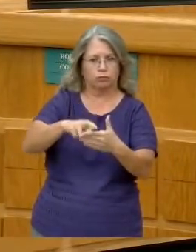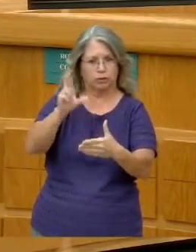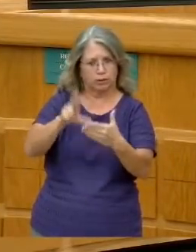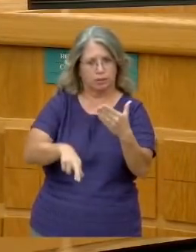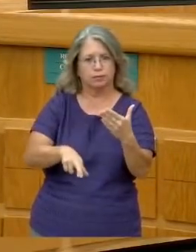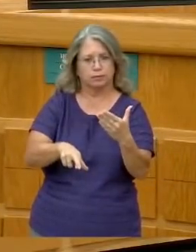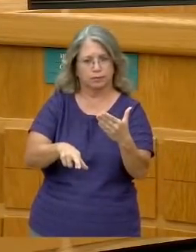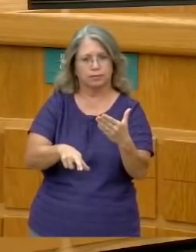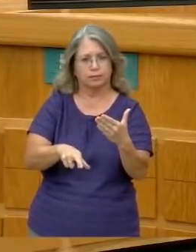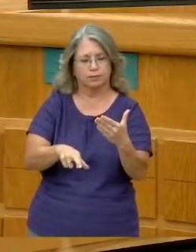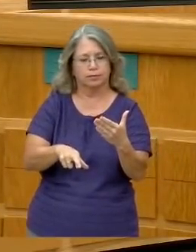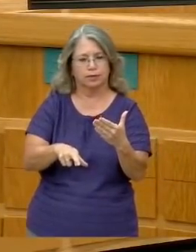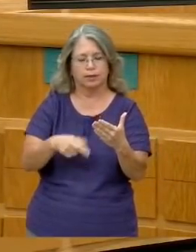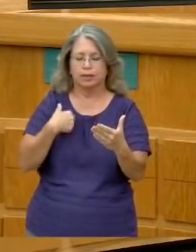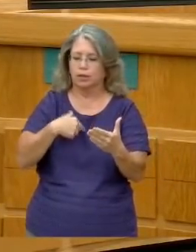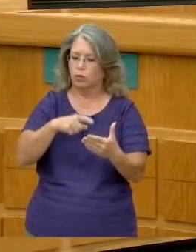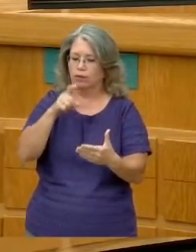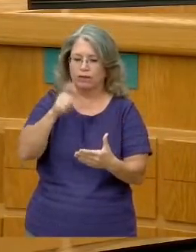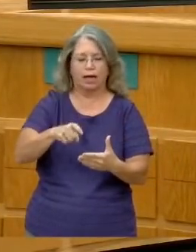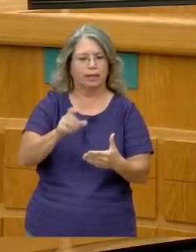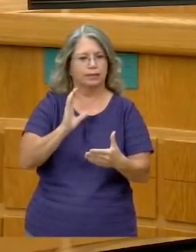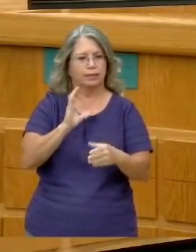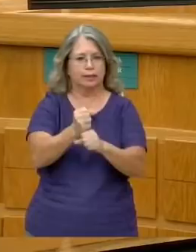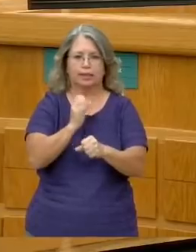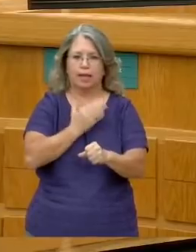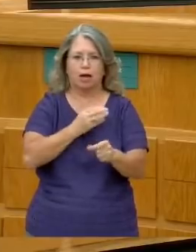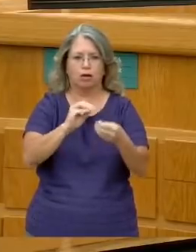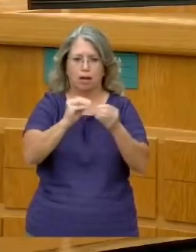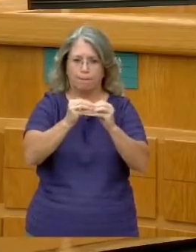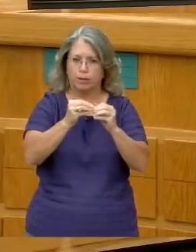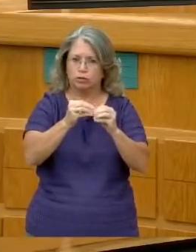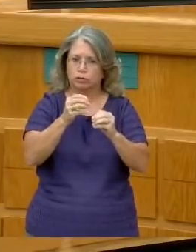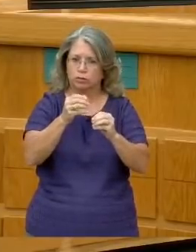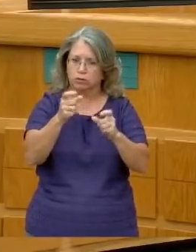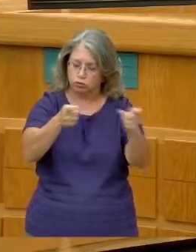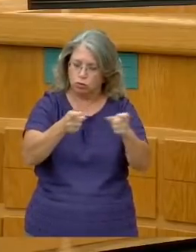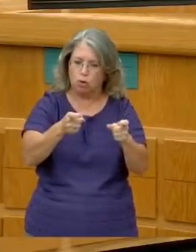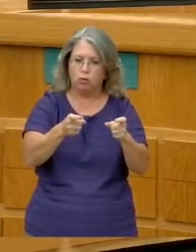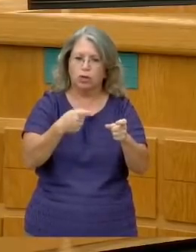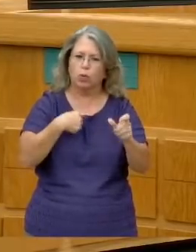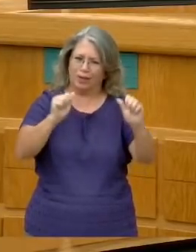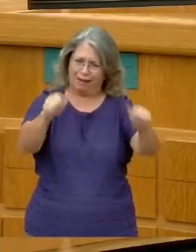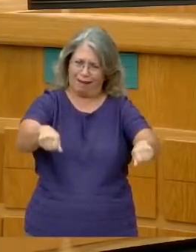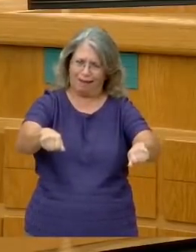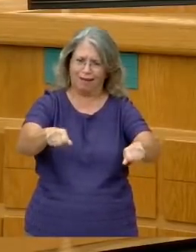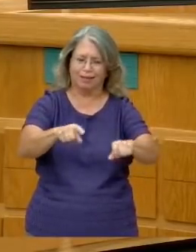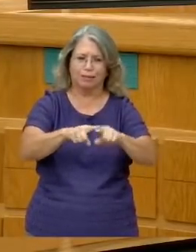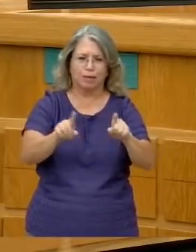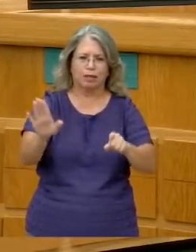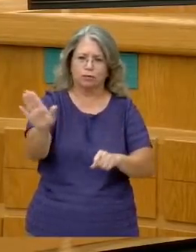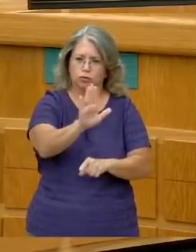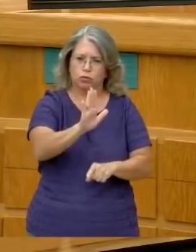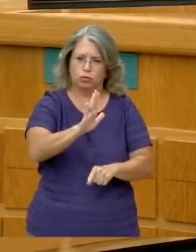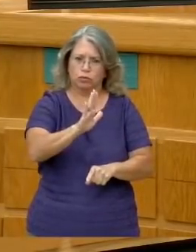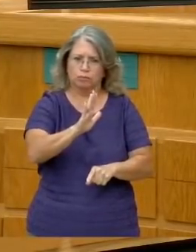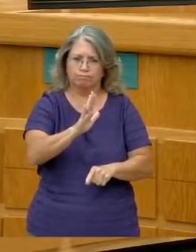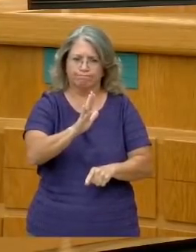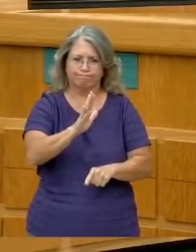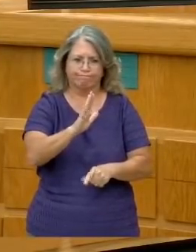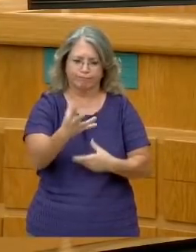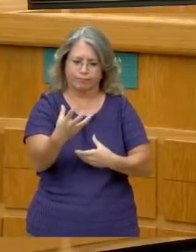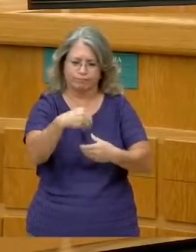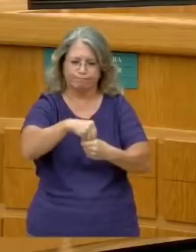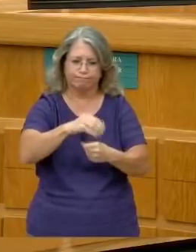Because we've got to get these numbers under control, and we can. But again, it's your willingness to comply with the rules